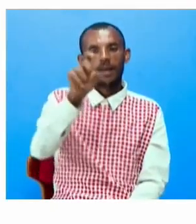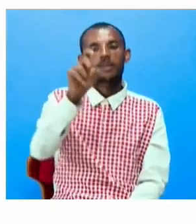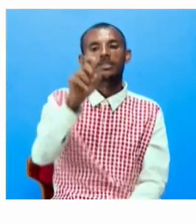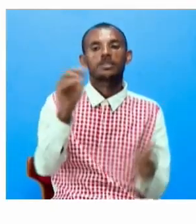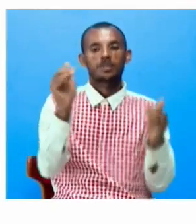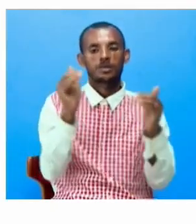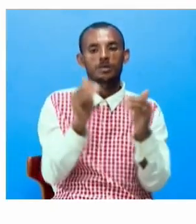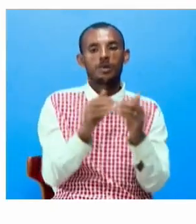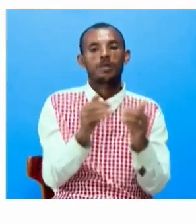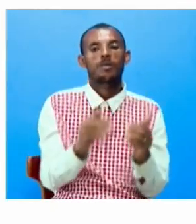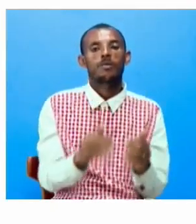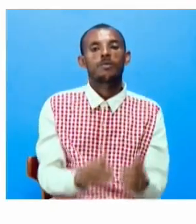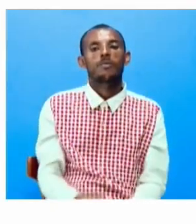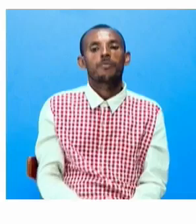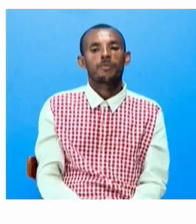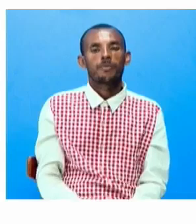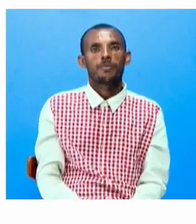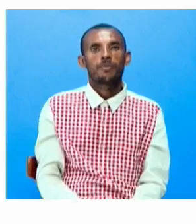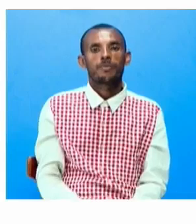this